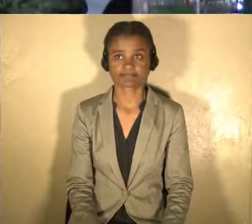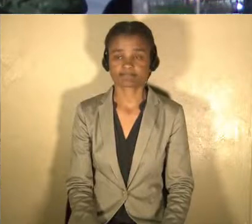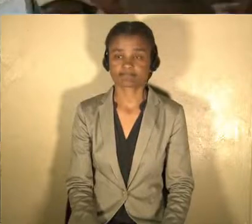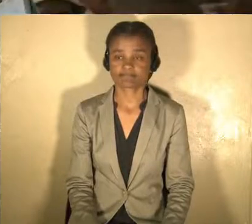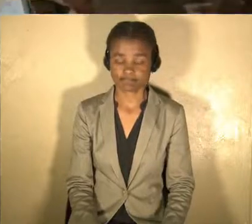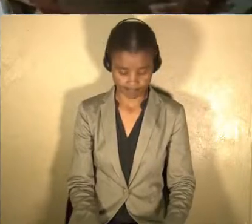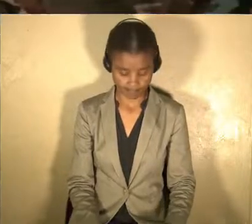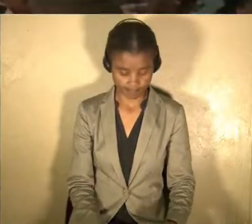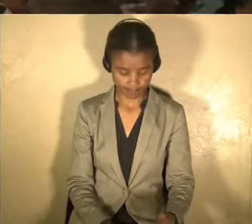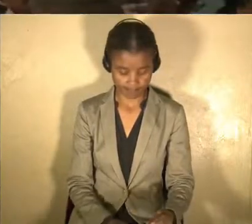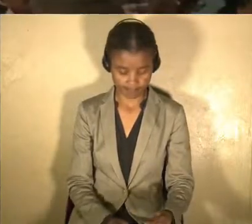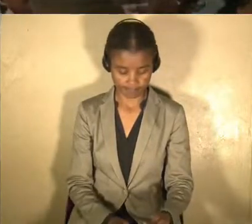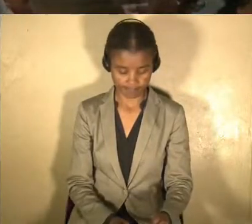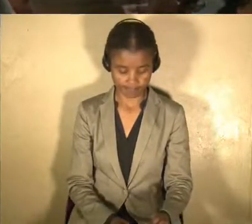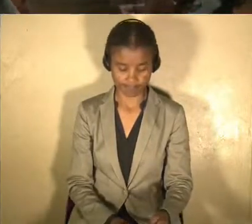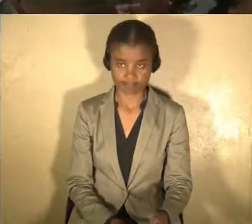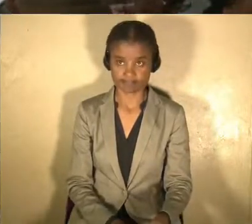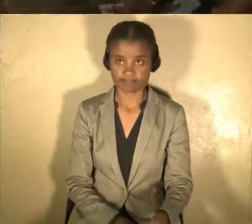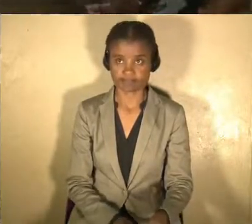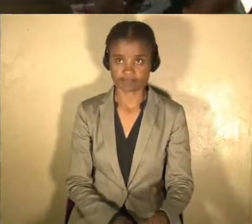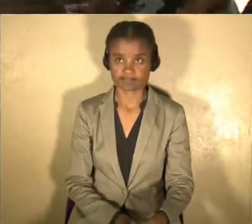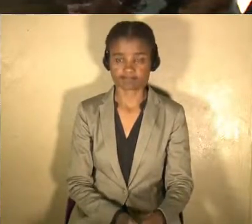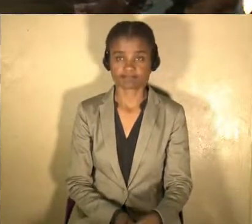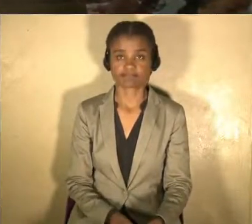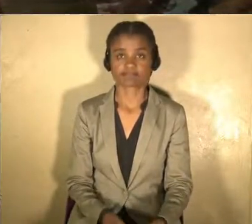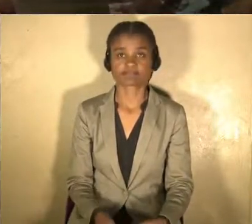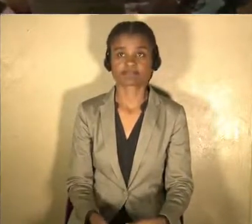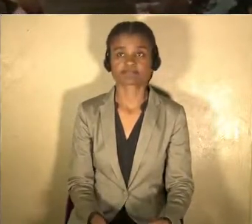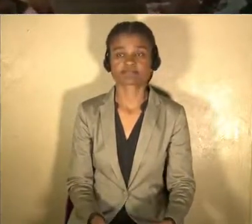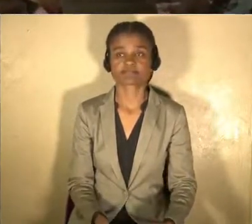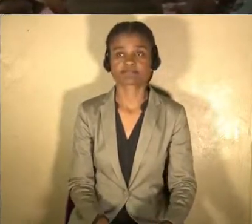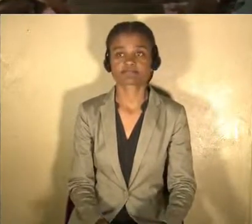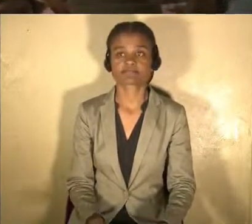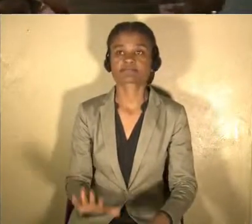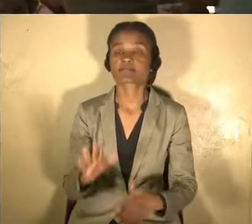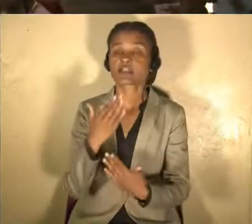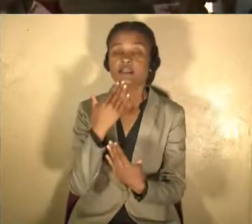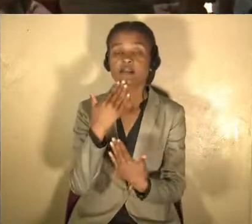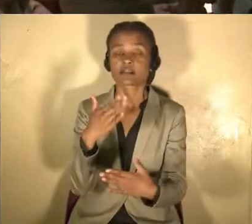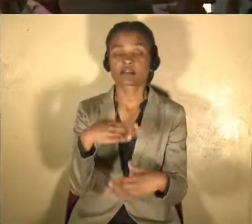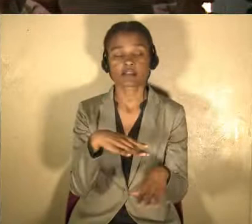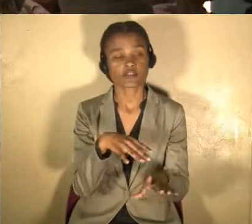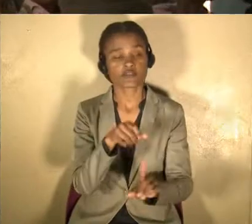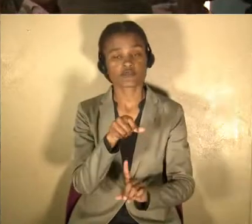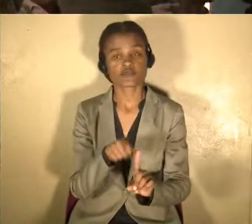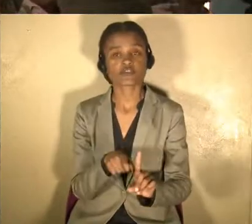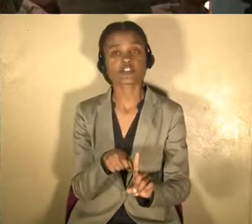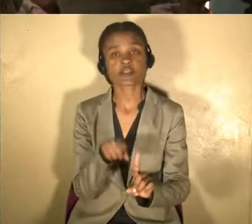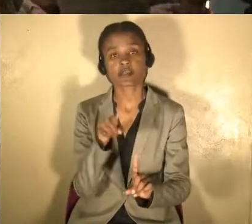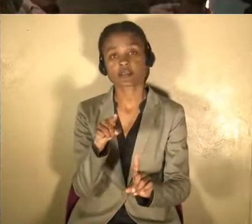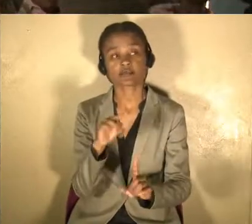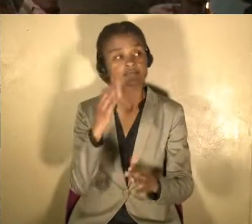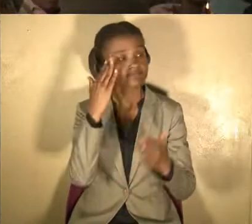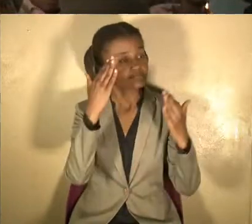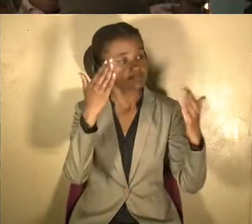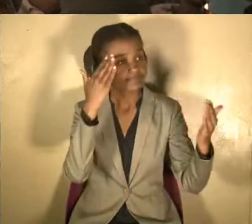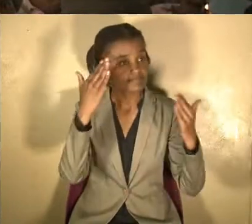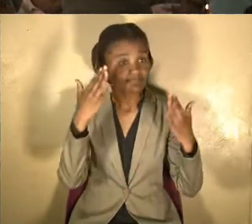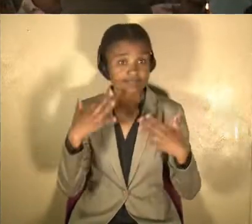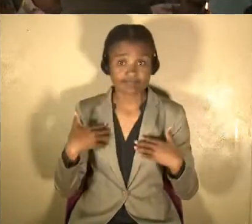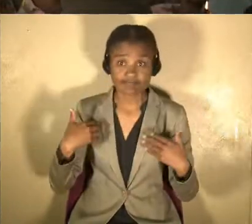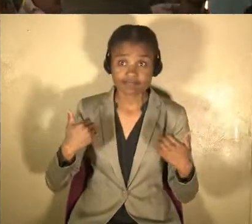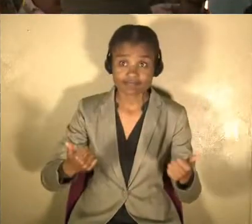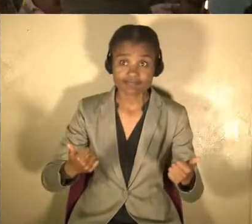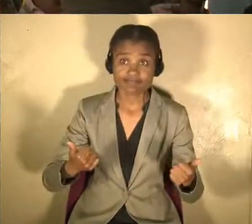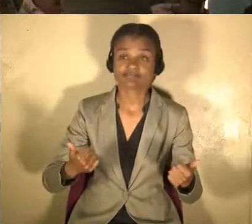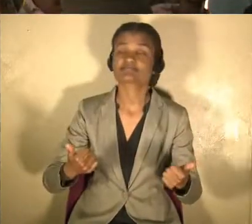Thank you, Chair. Thank you, Chair. Dumelang bagolo. Le kae? Now I'm